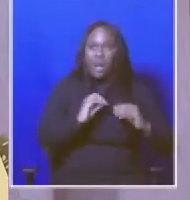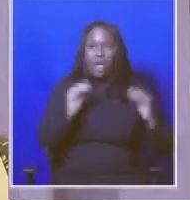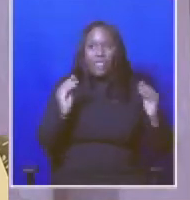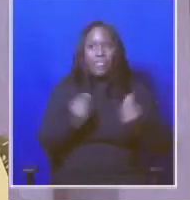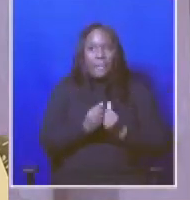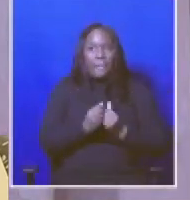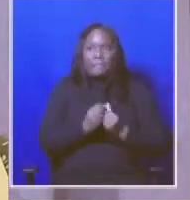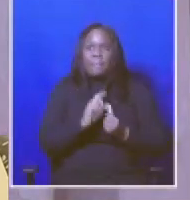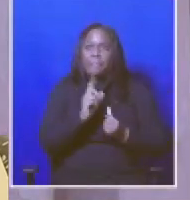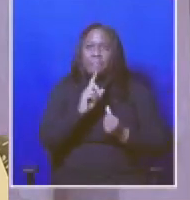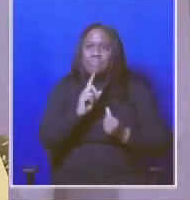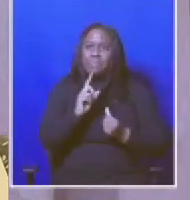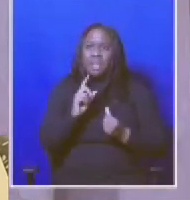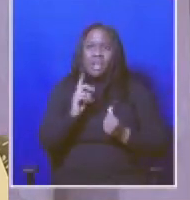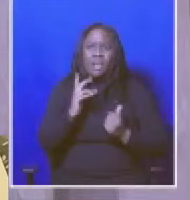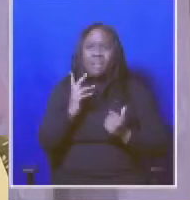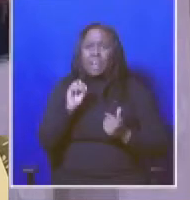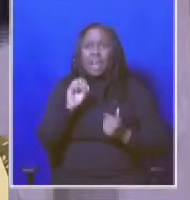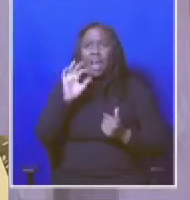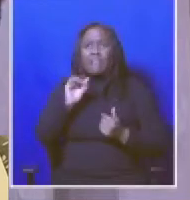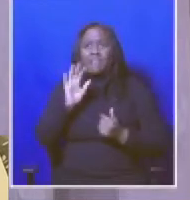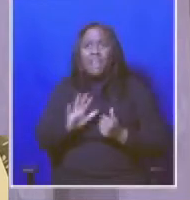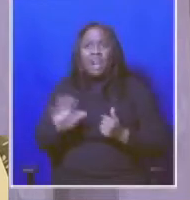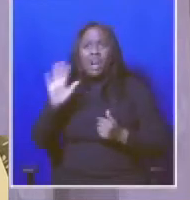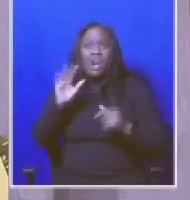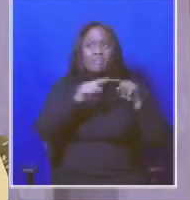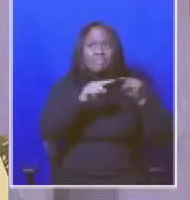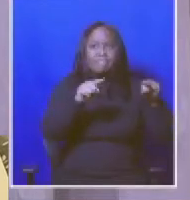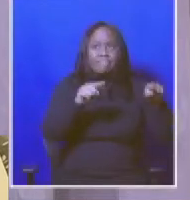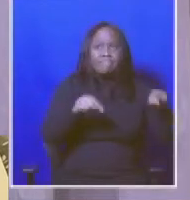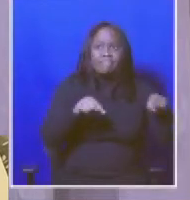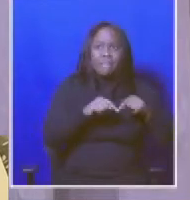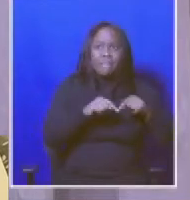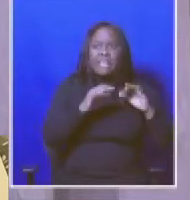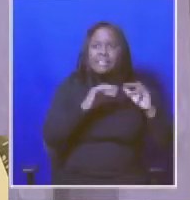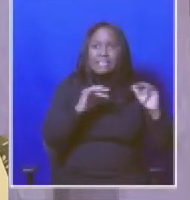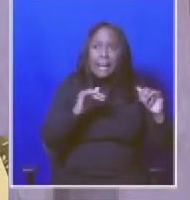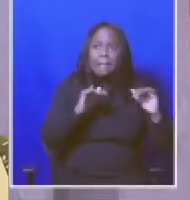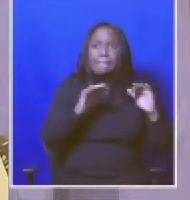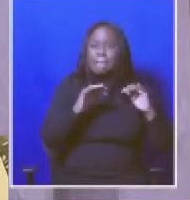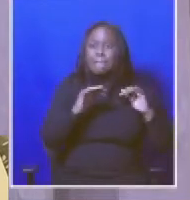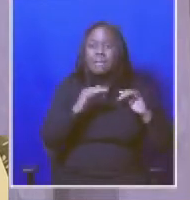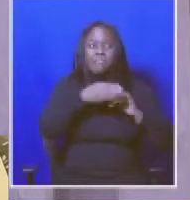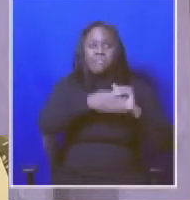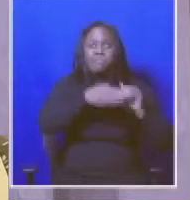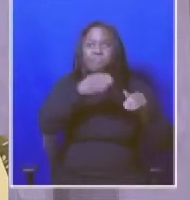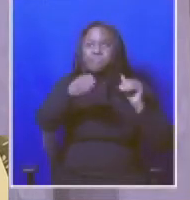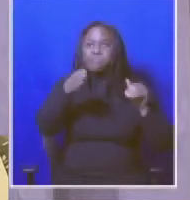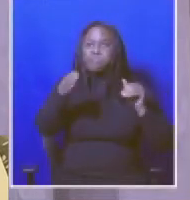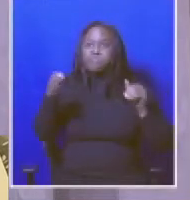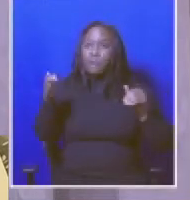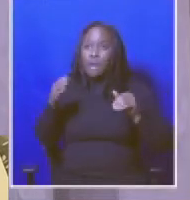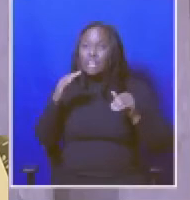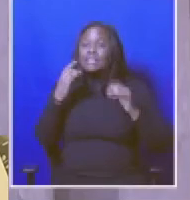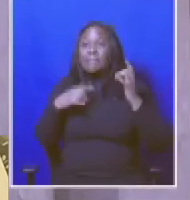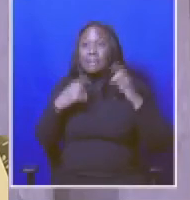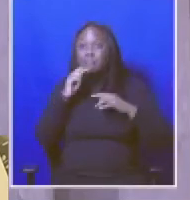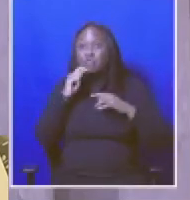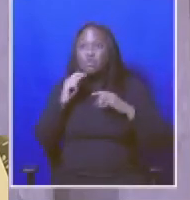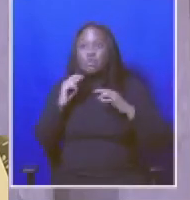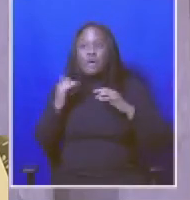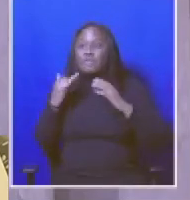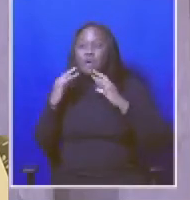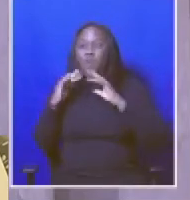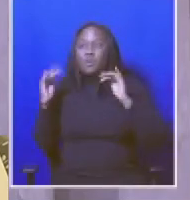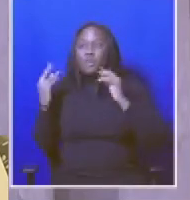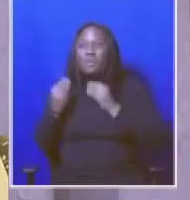South Africa has got a lot of dams. We must just make sure that there's access. Because sometimes it's not that there's no water. Just